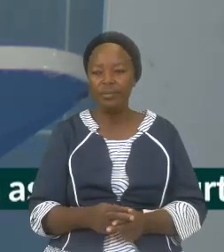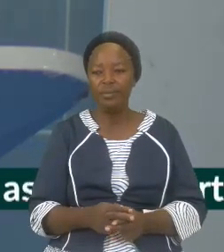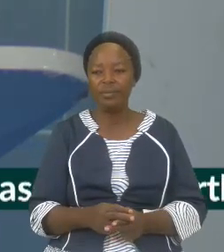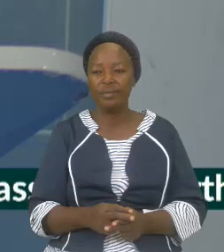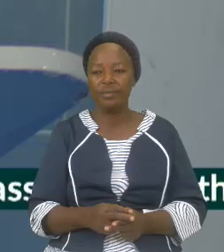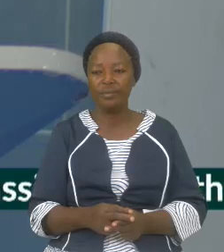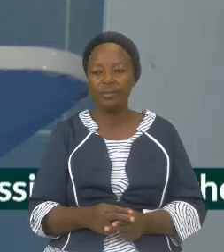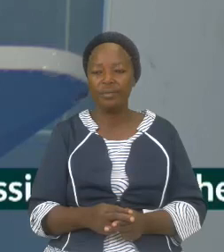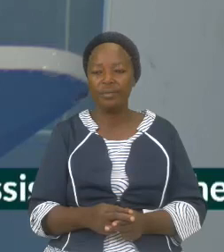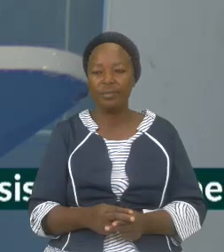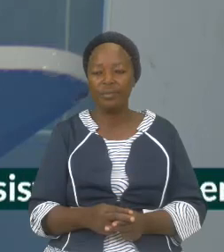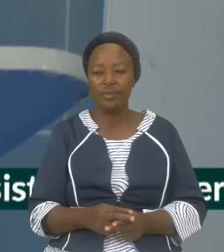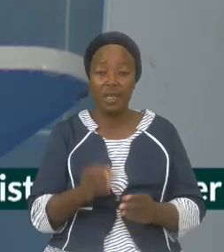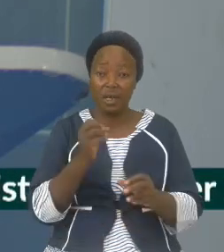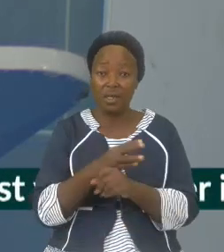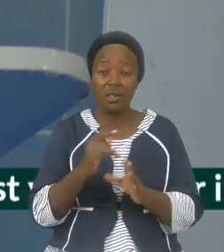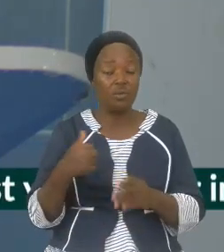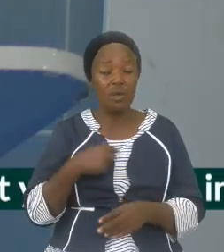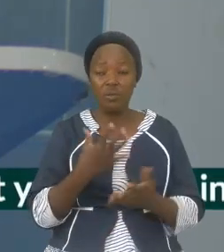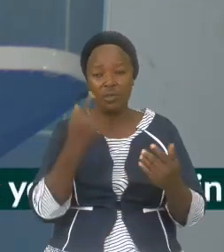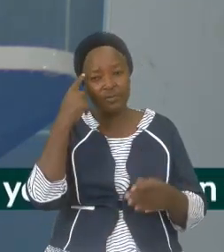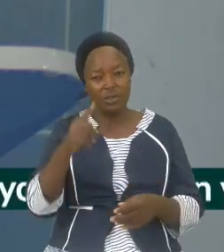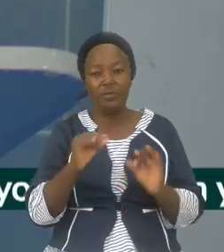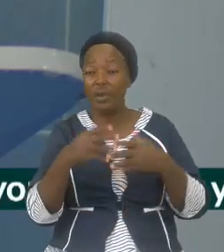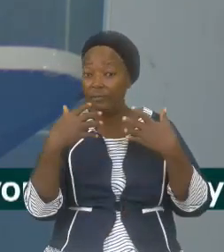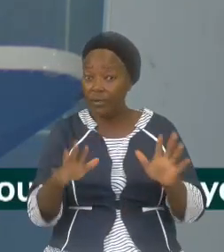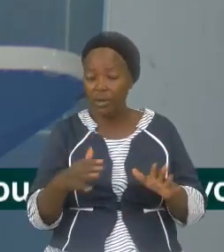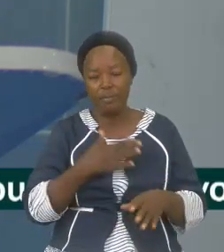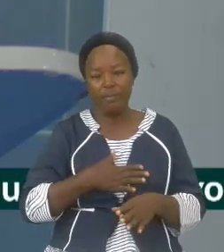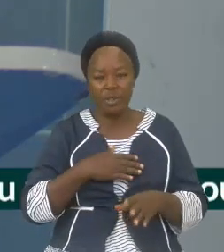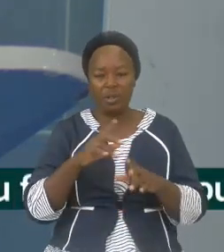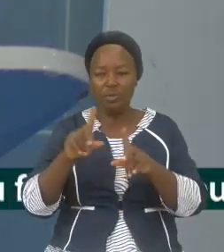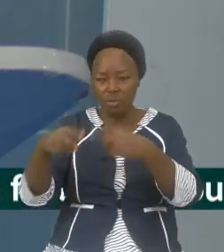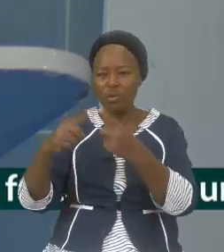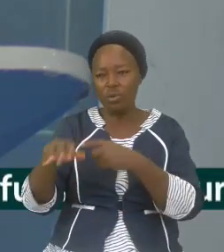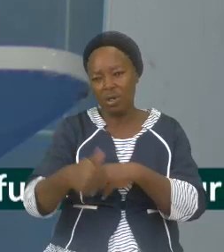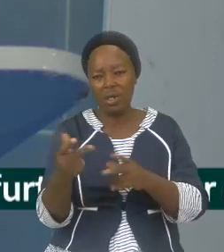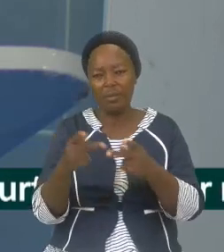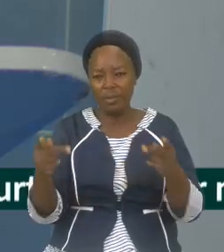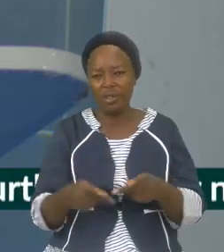Counselors who are waiting for you, if you are finished, please move inside the people, far back.